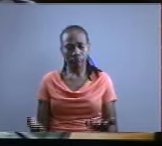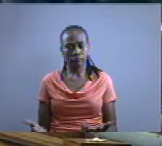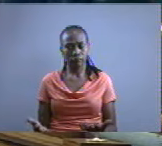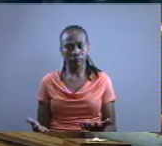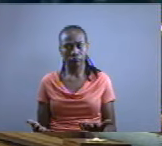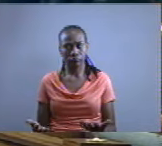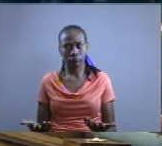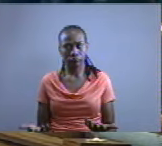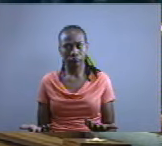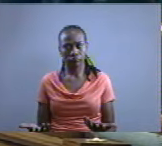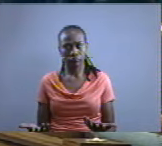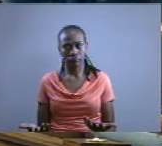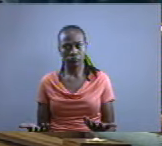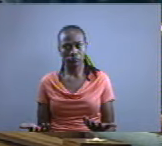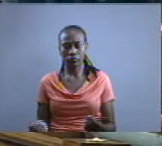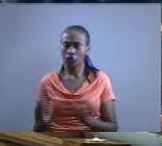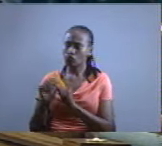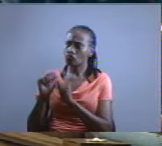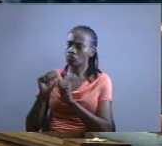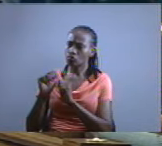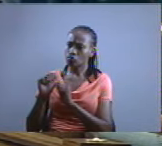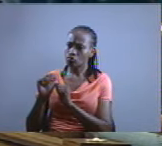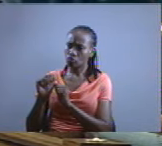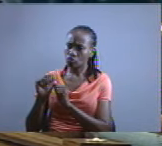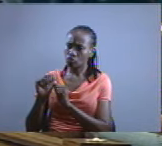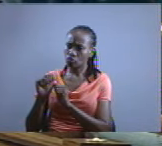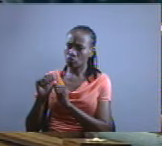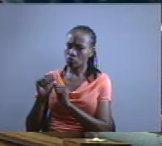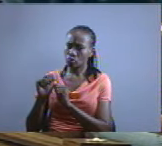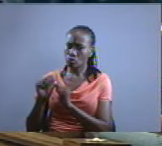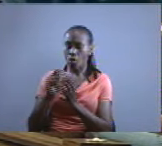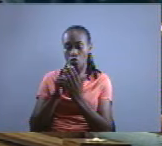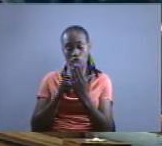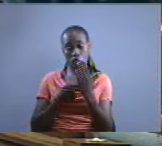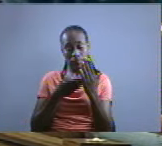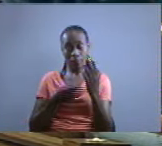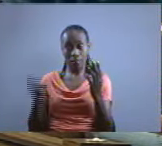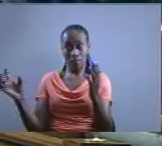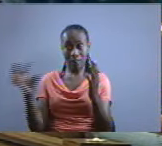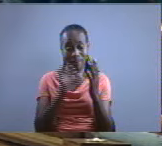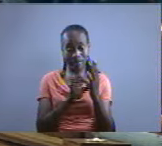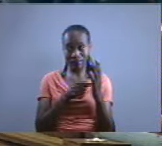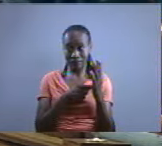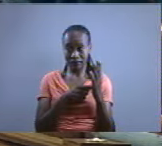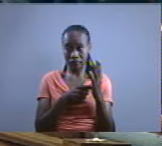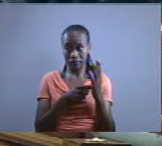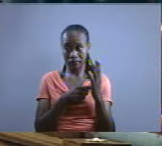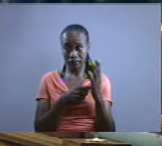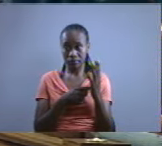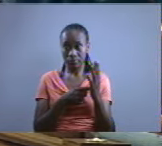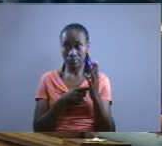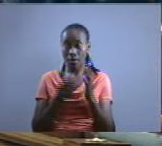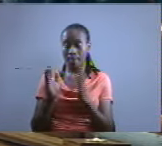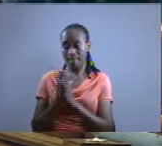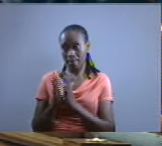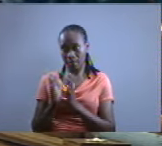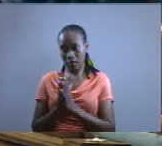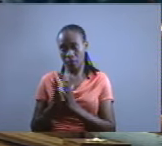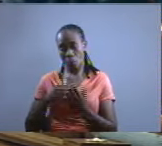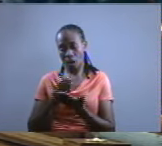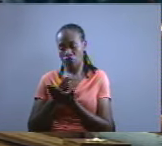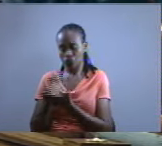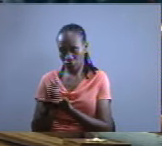your reference to the rule that you've just referred to, whereby an honourable member requesting a division may not leave